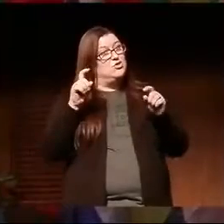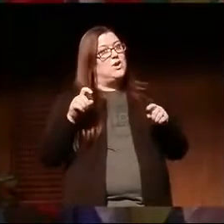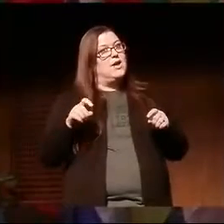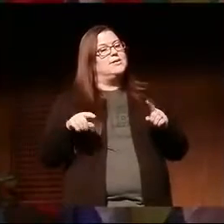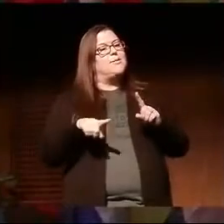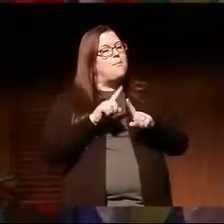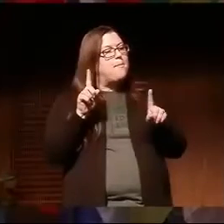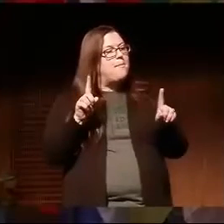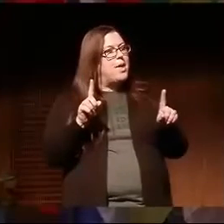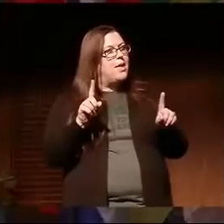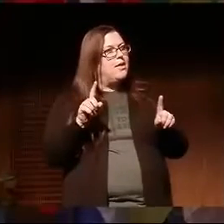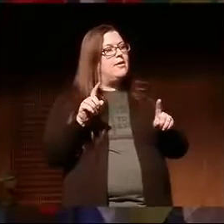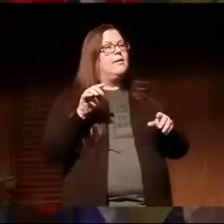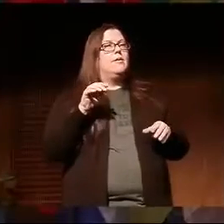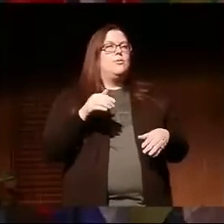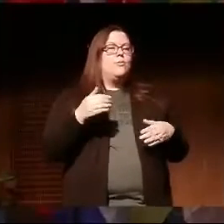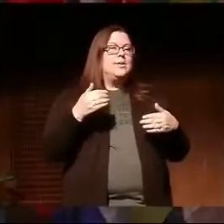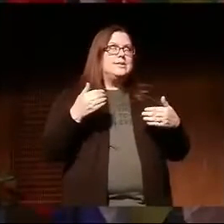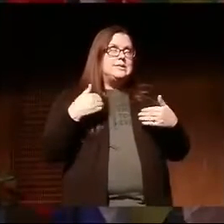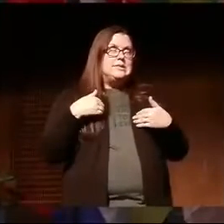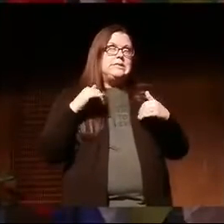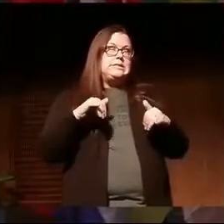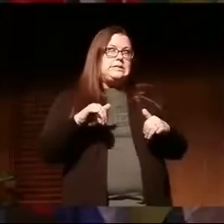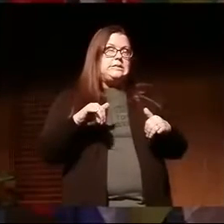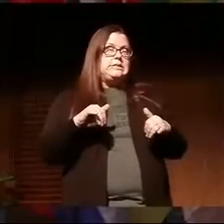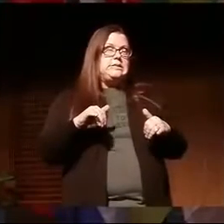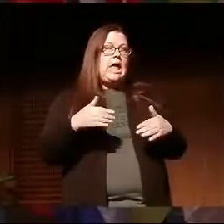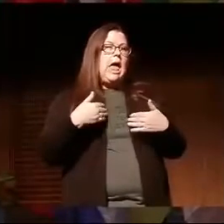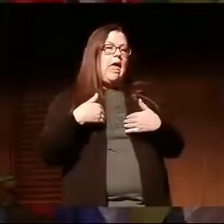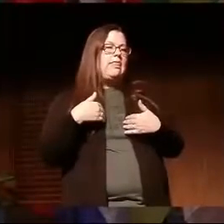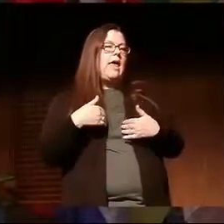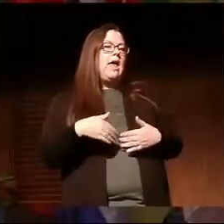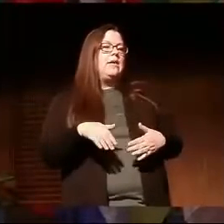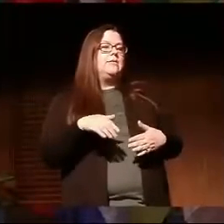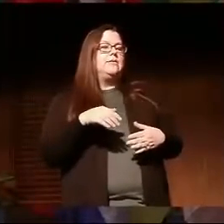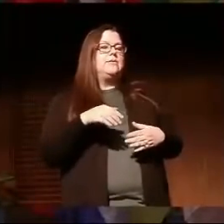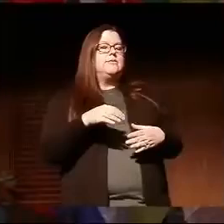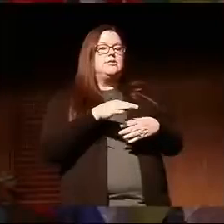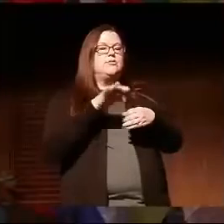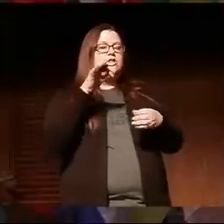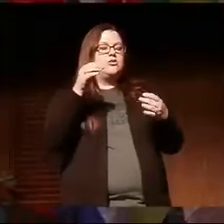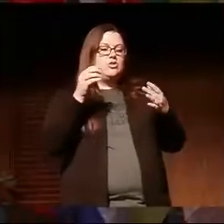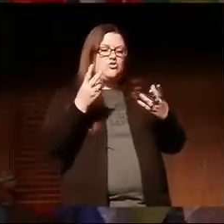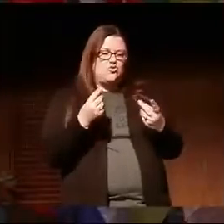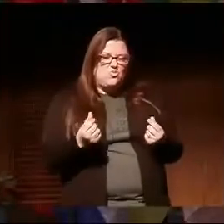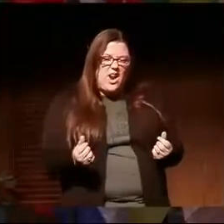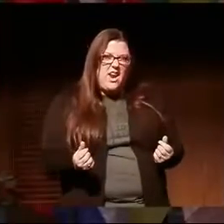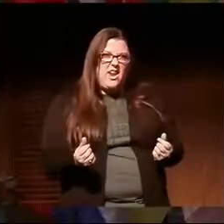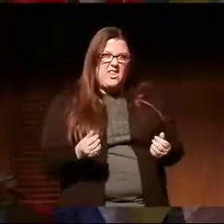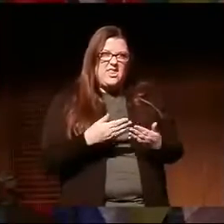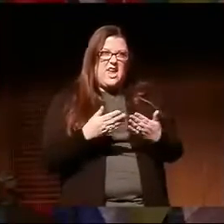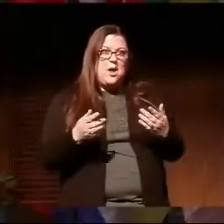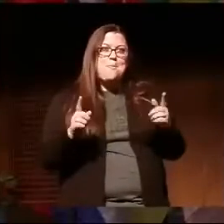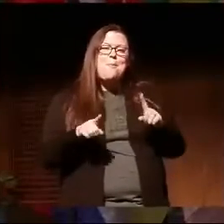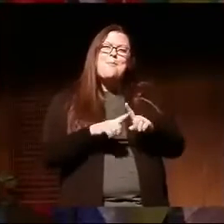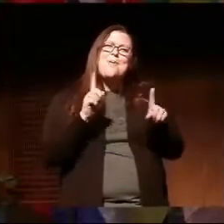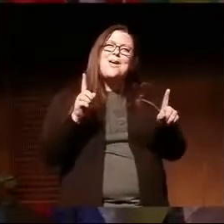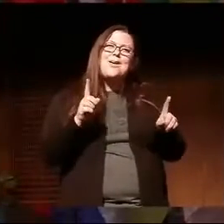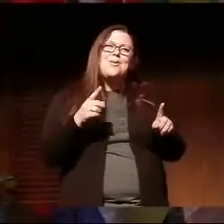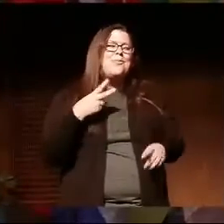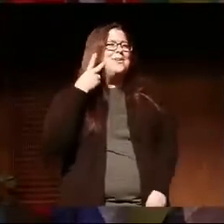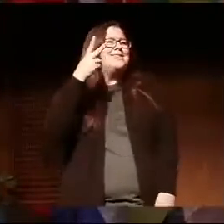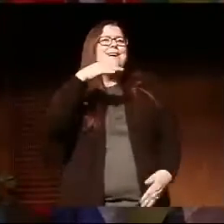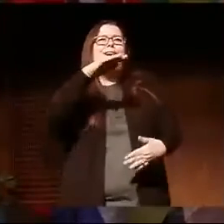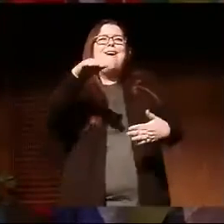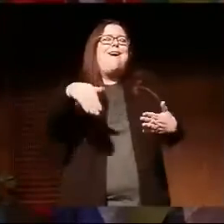with that spiritually draining thing. But at the end, man, we left on a high note because we were seeing all of the good